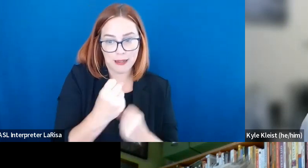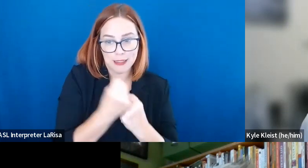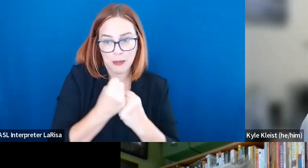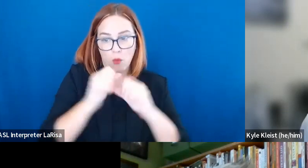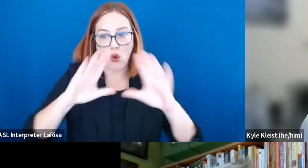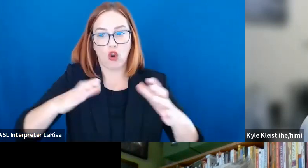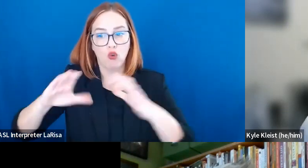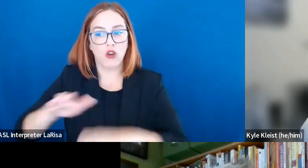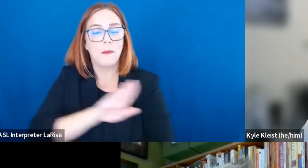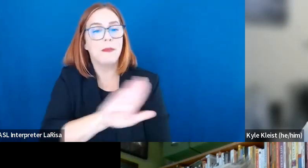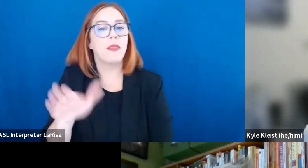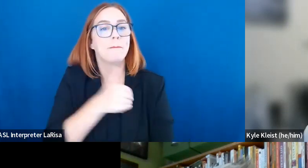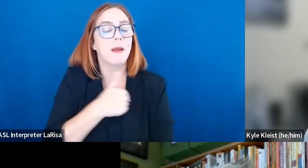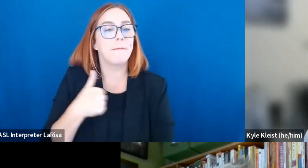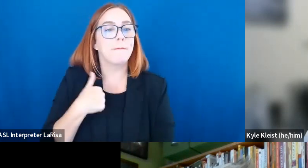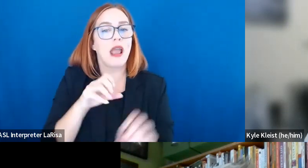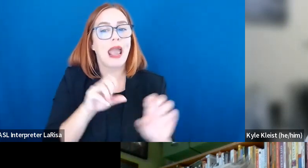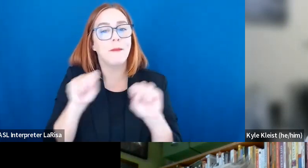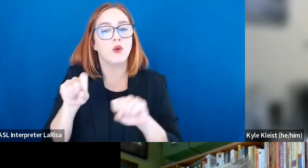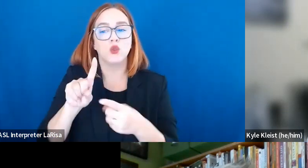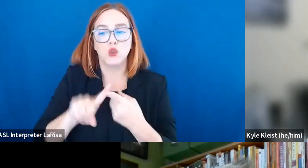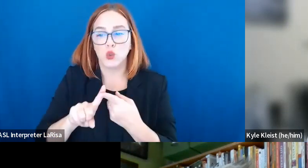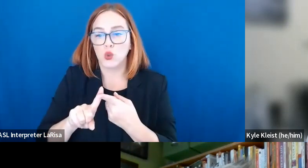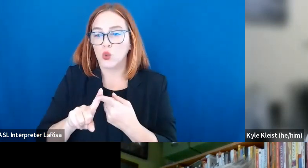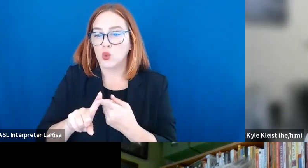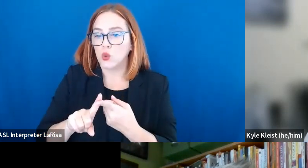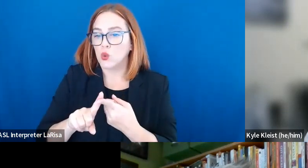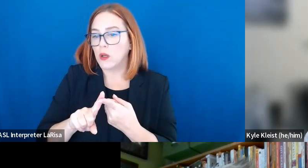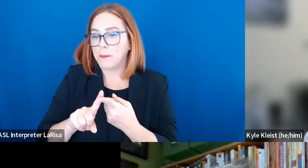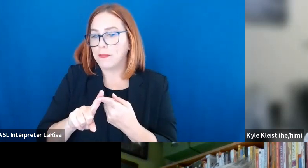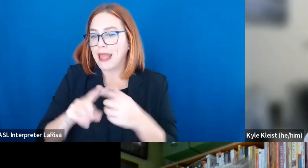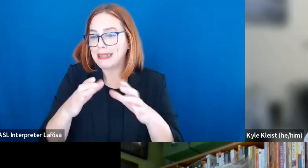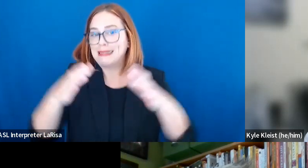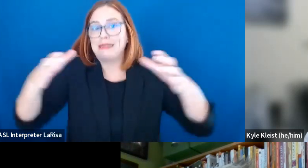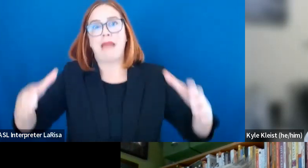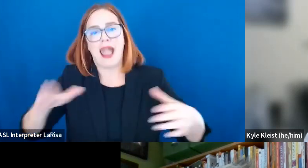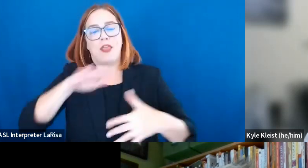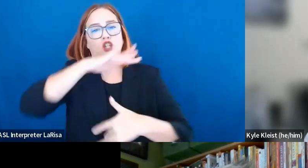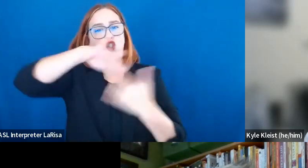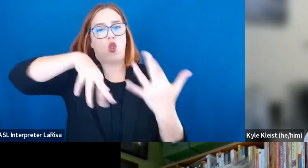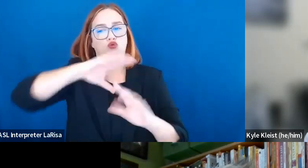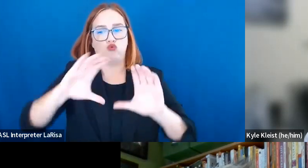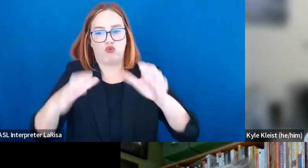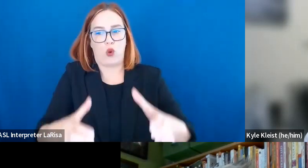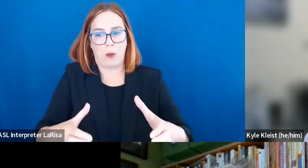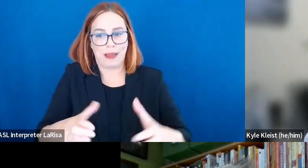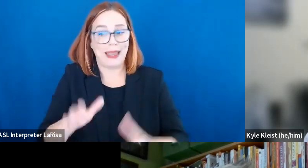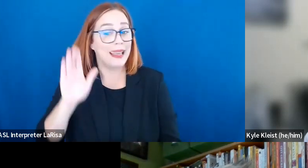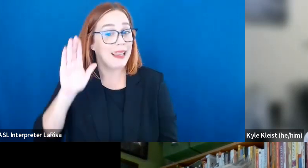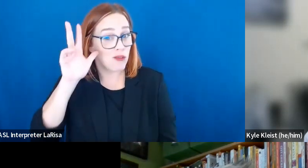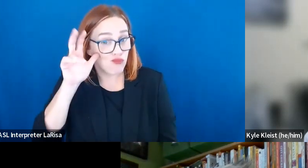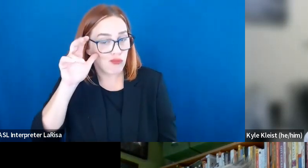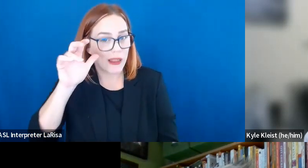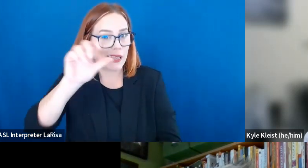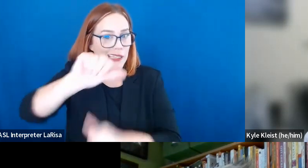new experiences, bond over shared experiences, and help each other in new ways. And then Mary says,